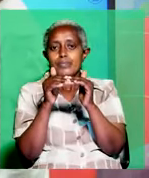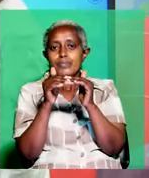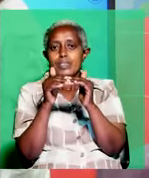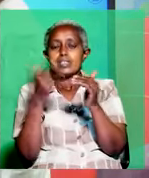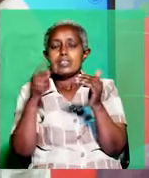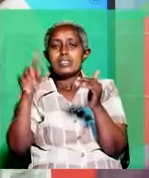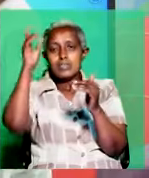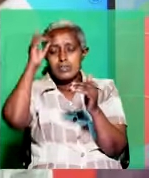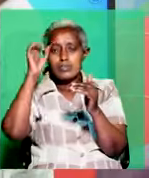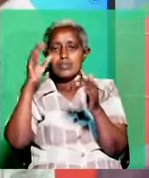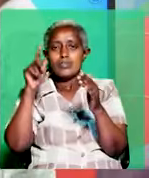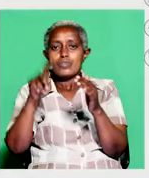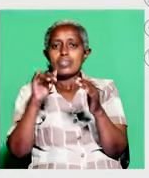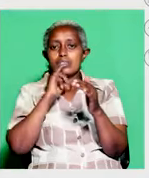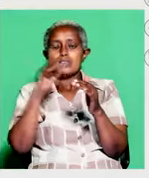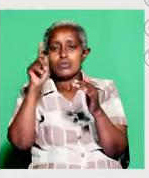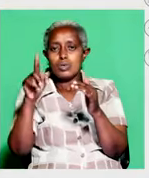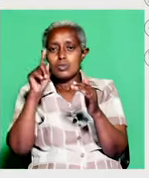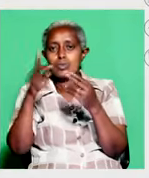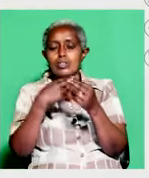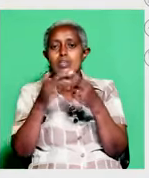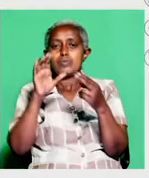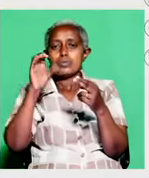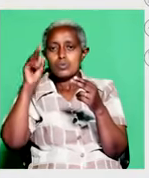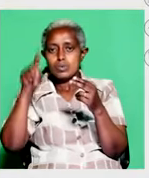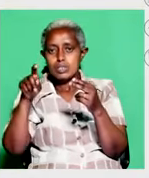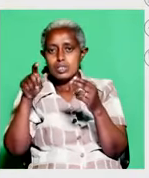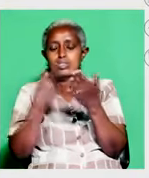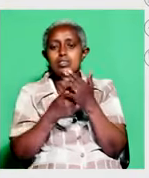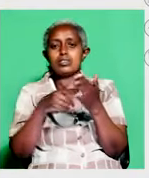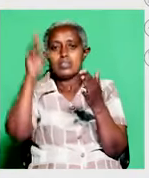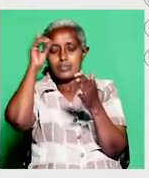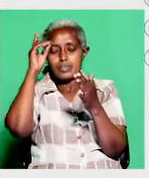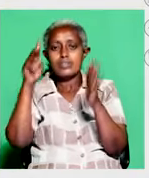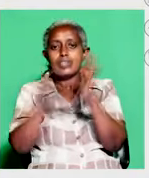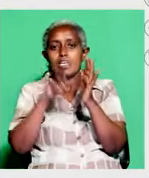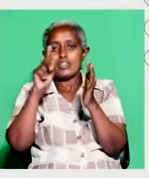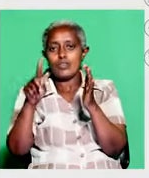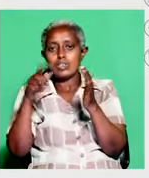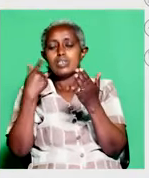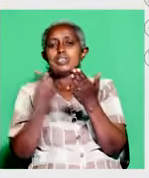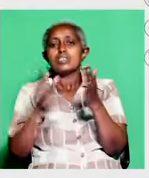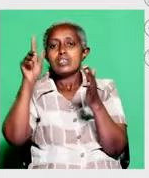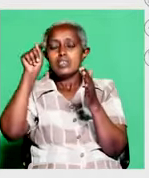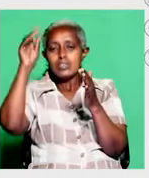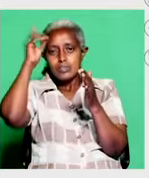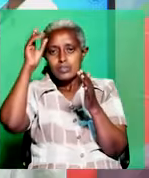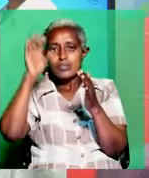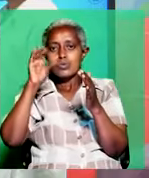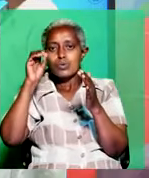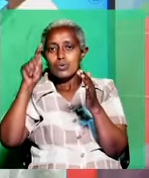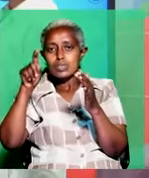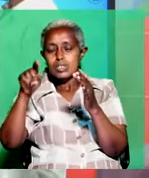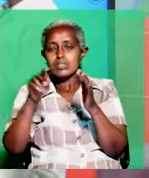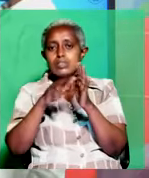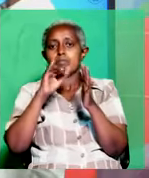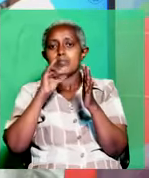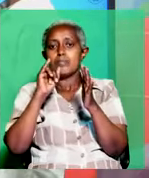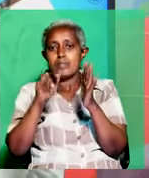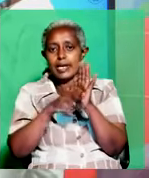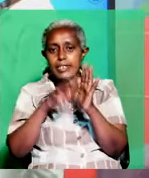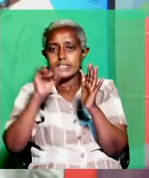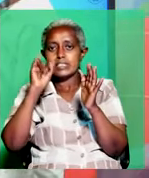the derivative of x is 1 times cos x. Derivative of cos x is this negative 1. The derivative of cos x is this minus sin x.